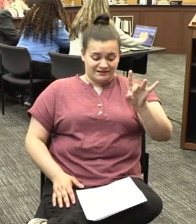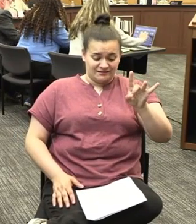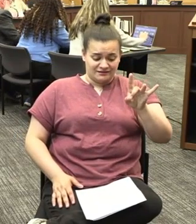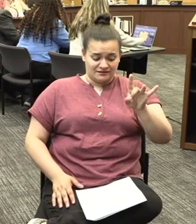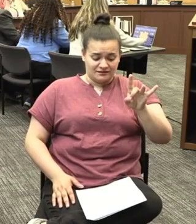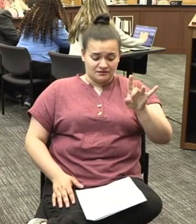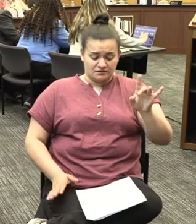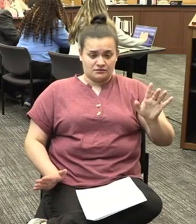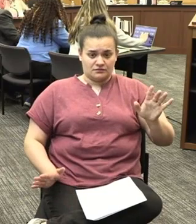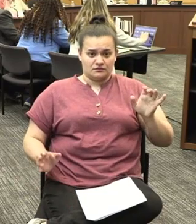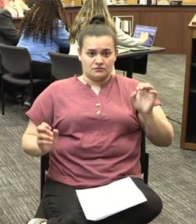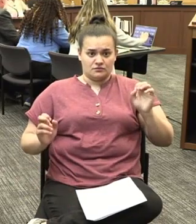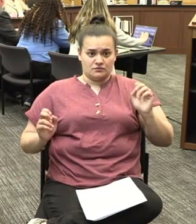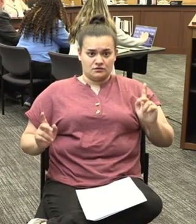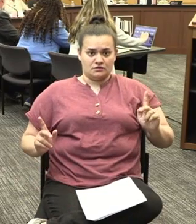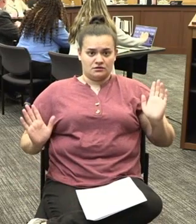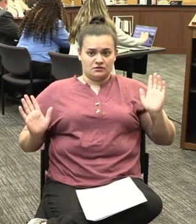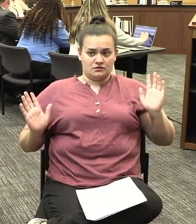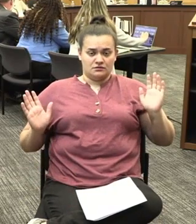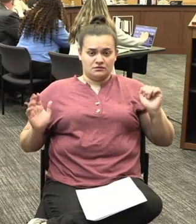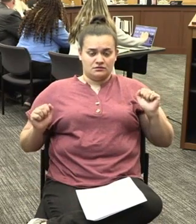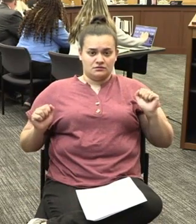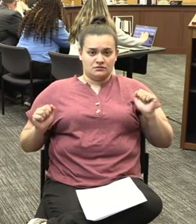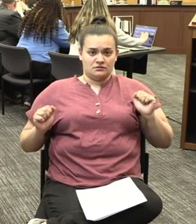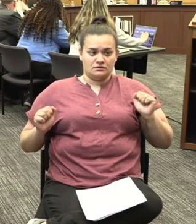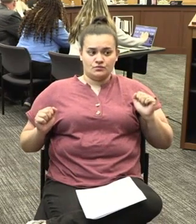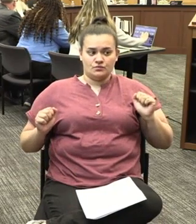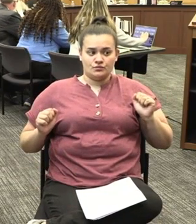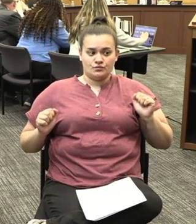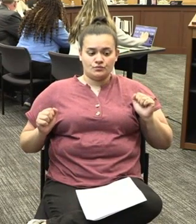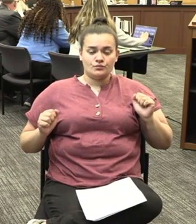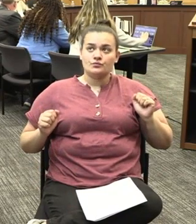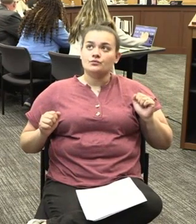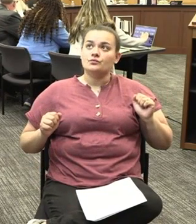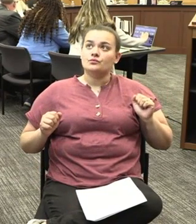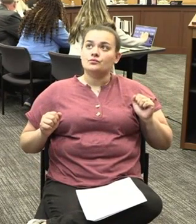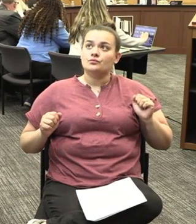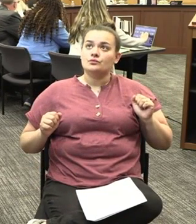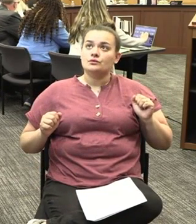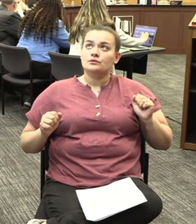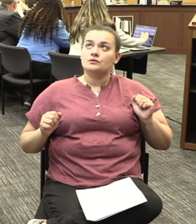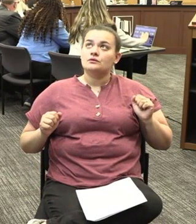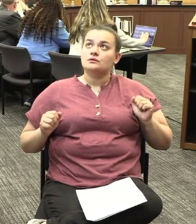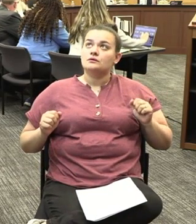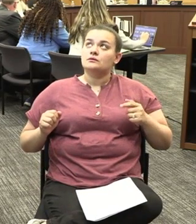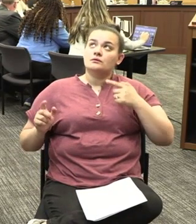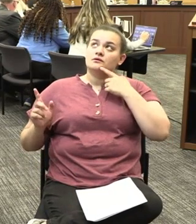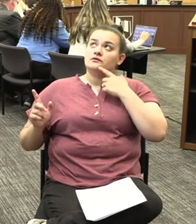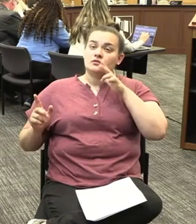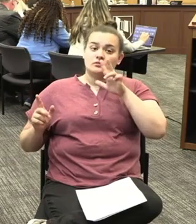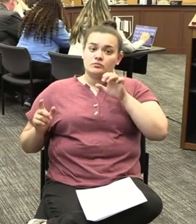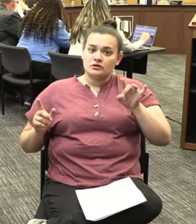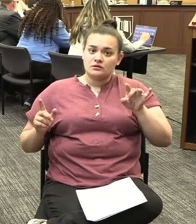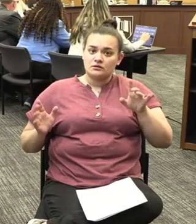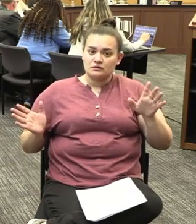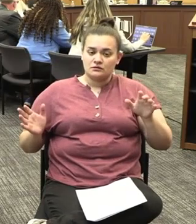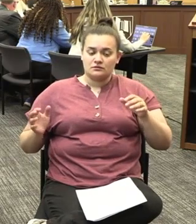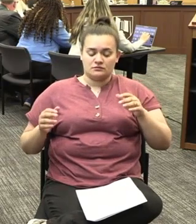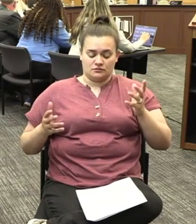Okay, we'll He do said 3.8. 3.8. 3.0. 3.8. Three. Yeah. Okay.